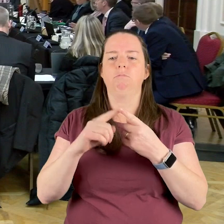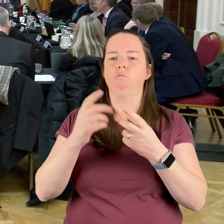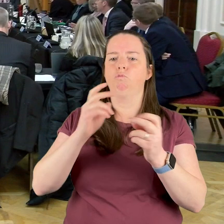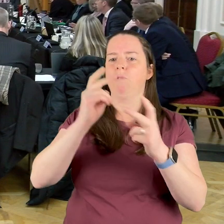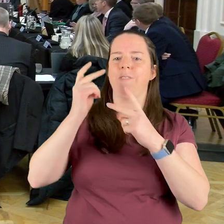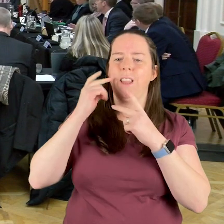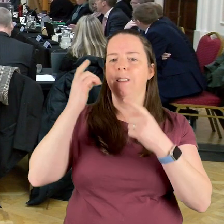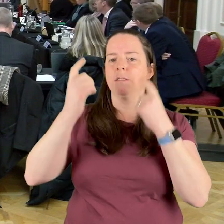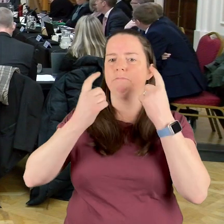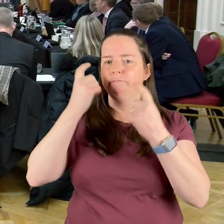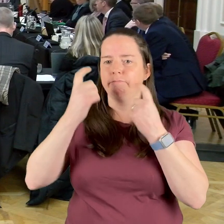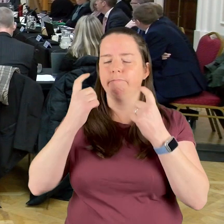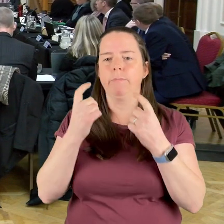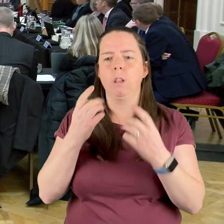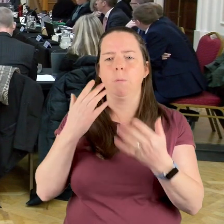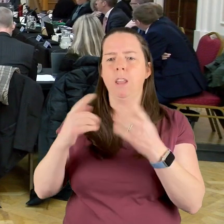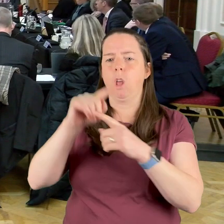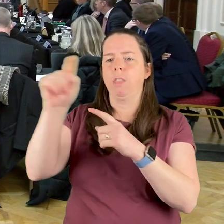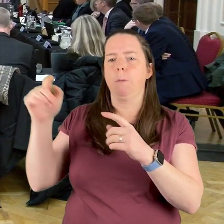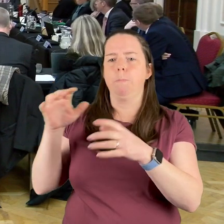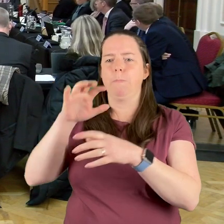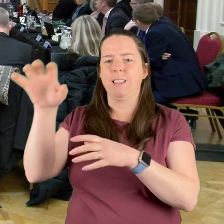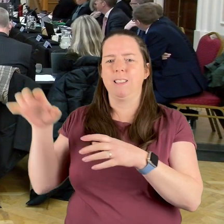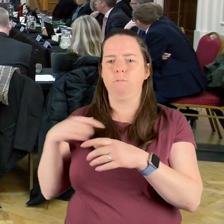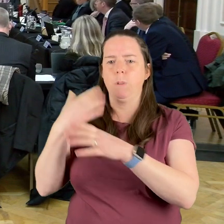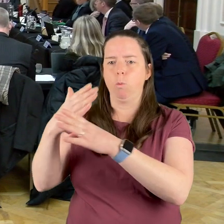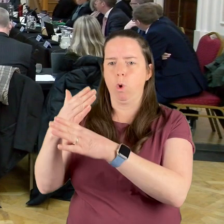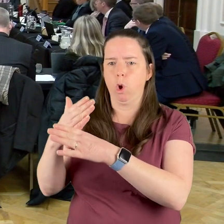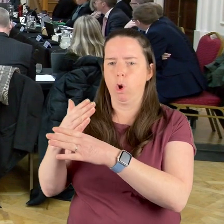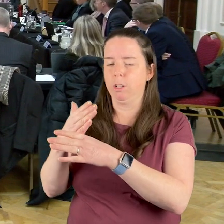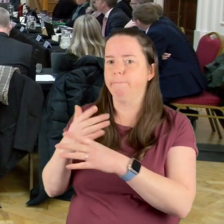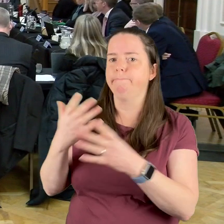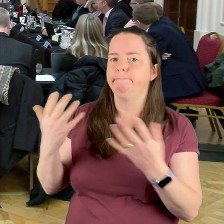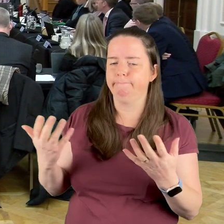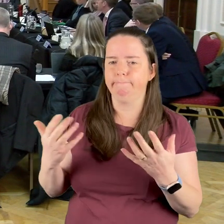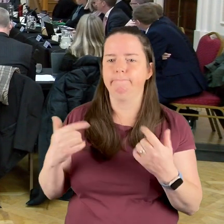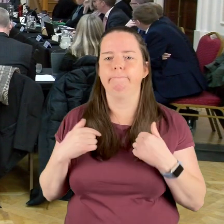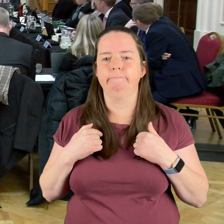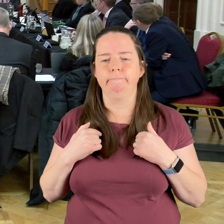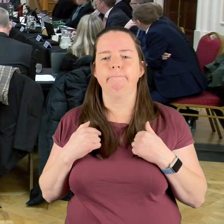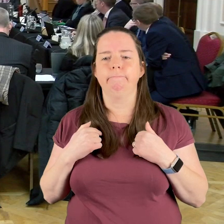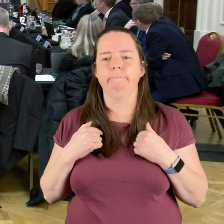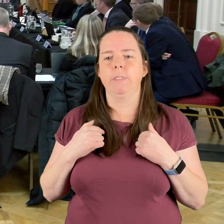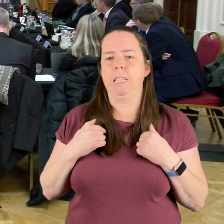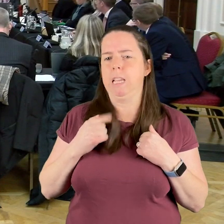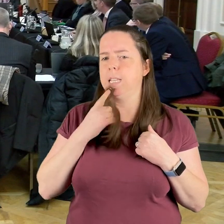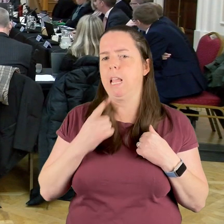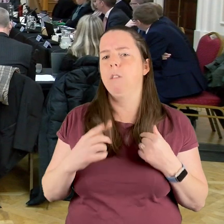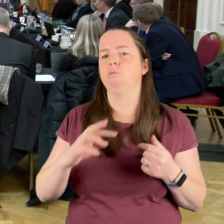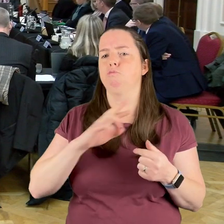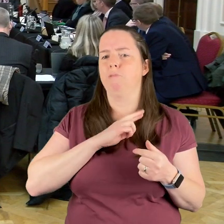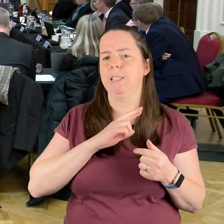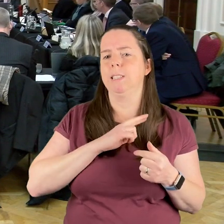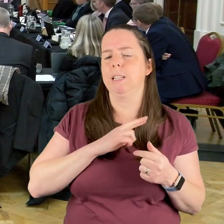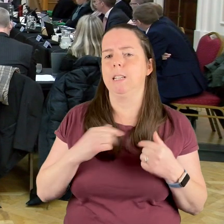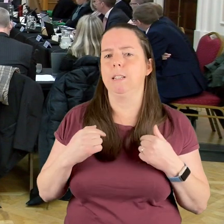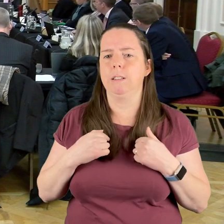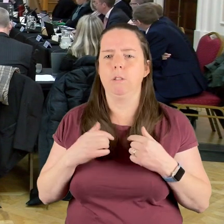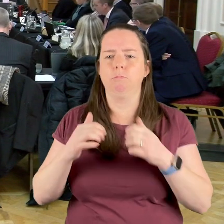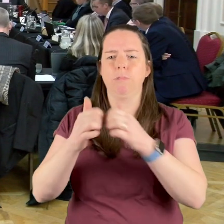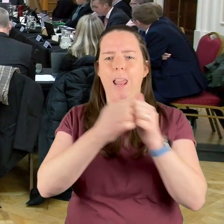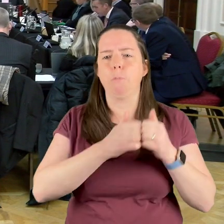Two or three key points for me. The first is, reflecting on this compared to other places that I've worked, of which it's